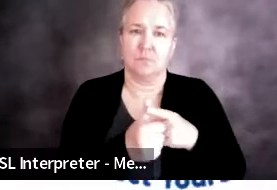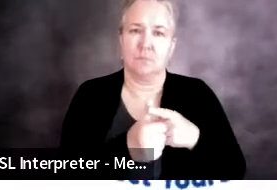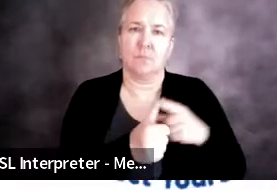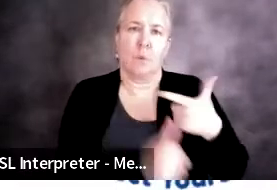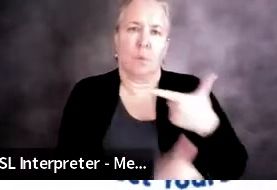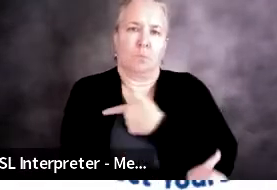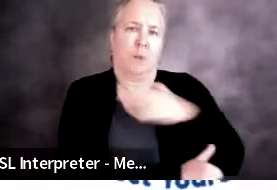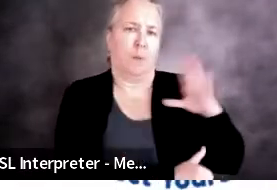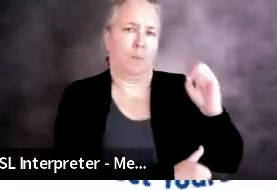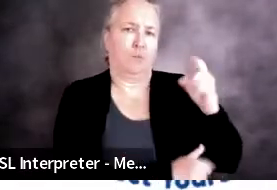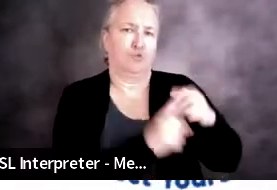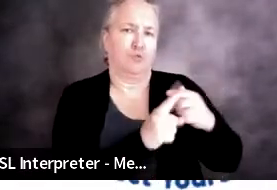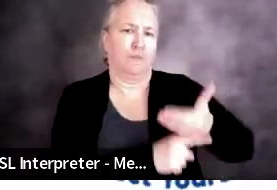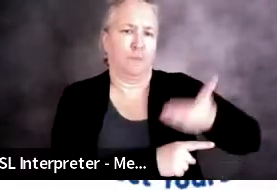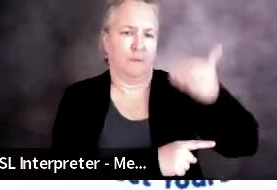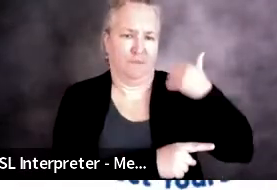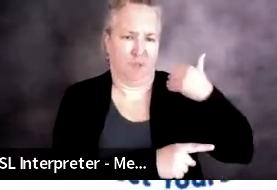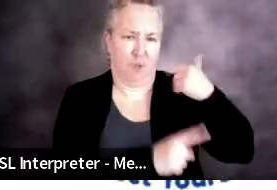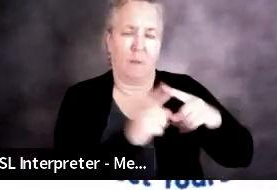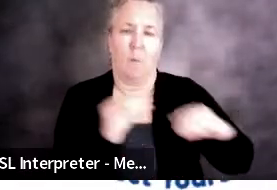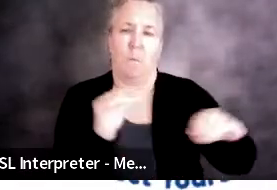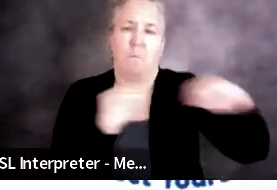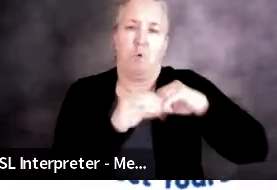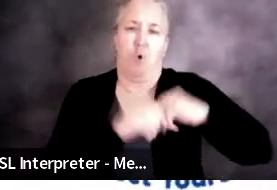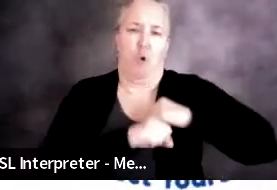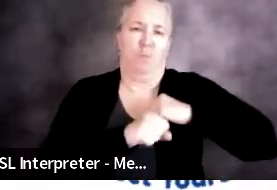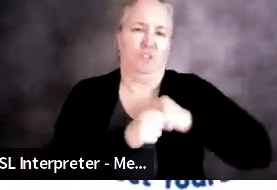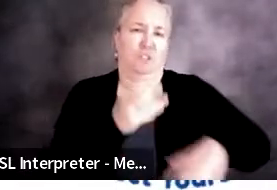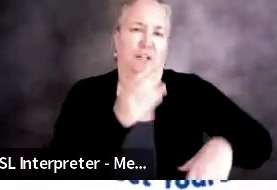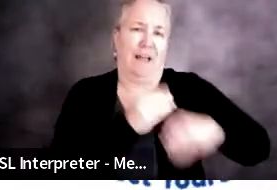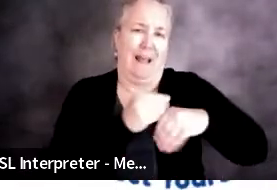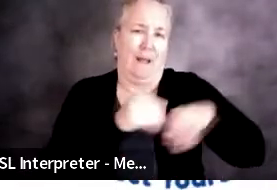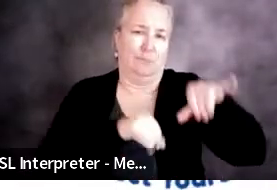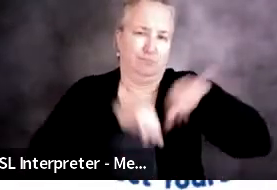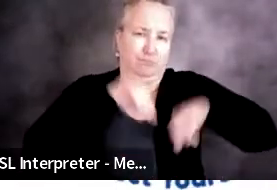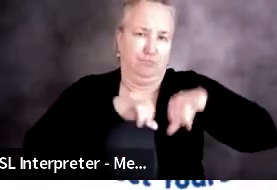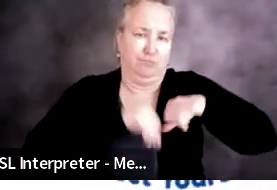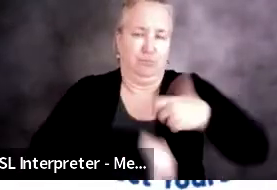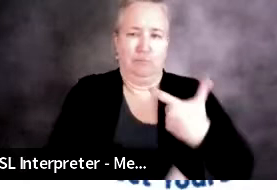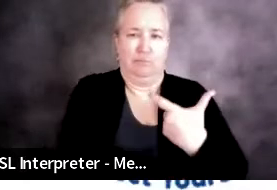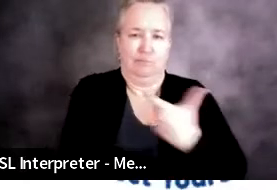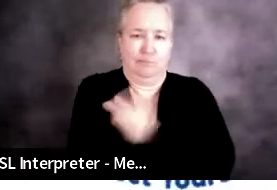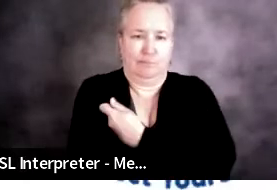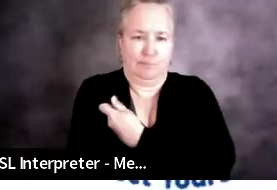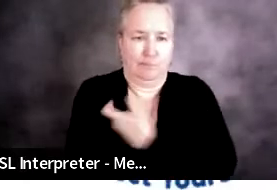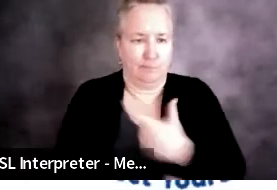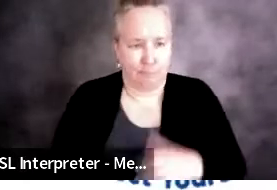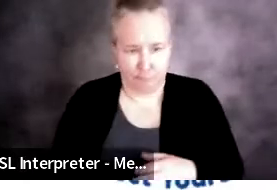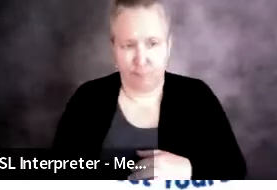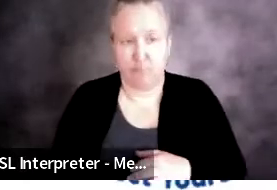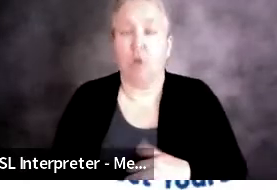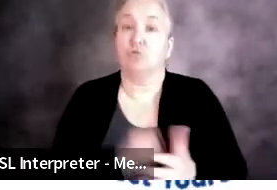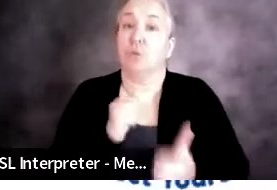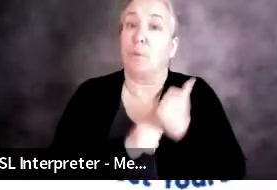with updated protection against the types of COVID-19 that are most